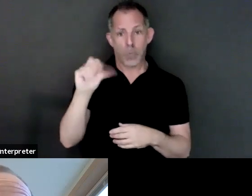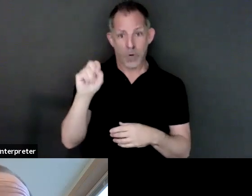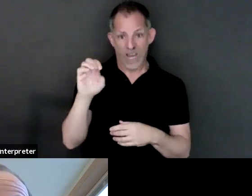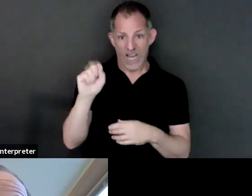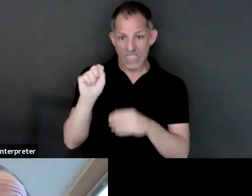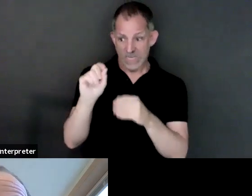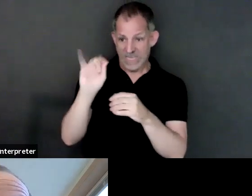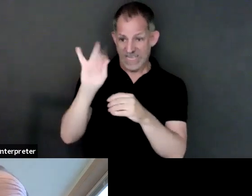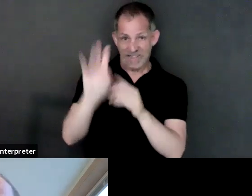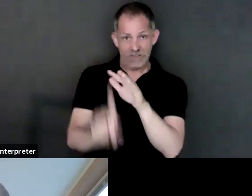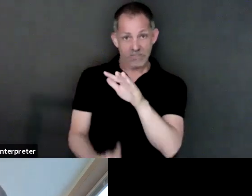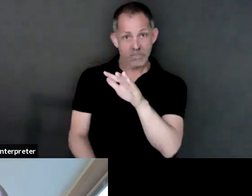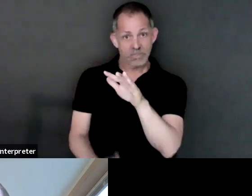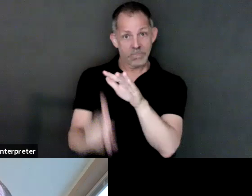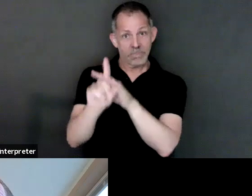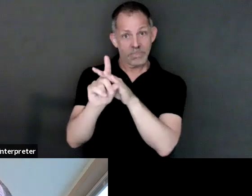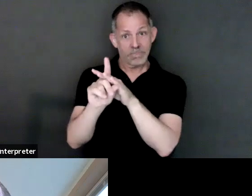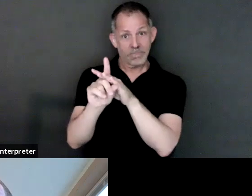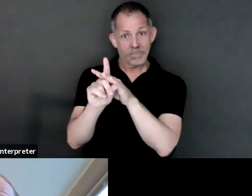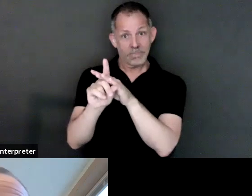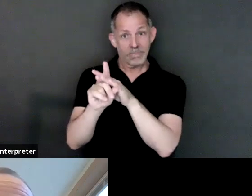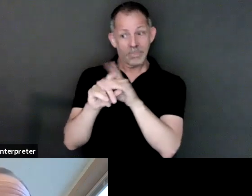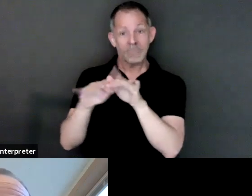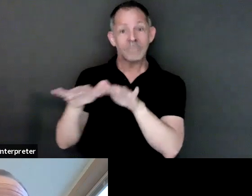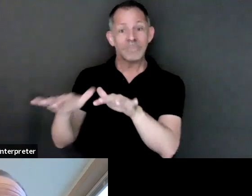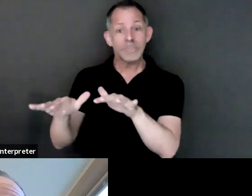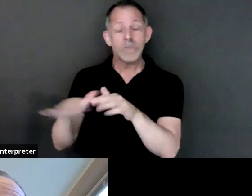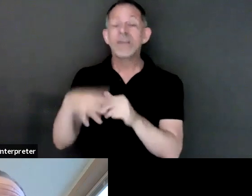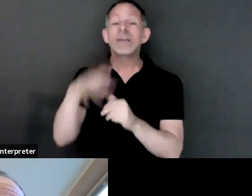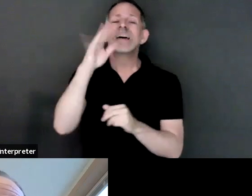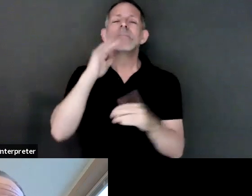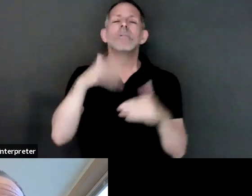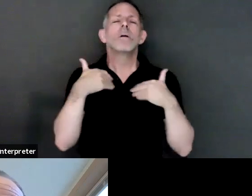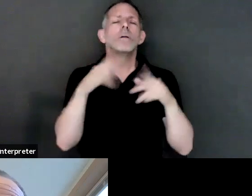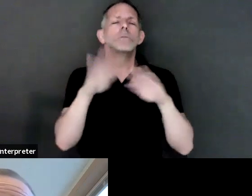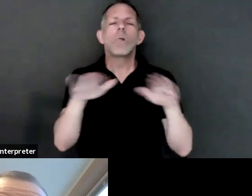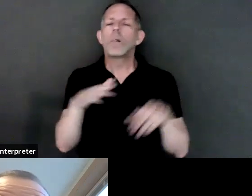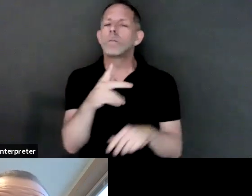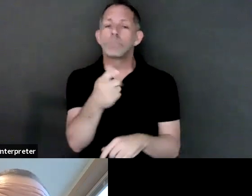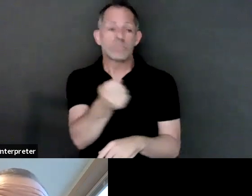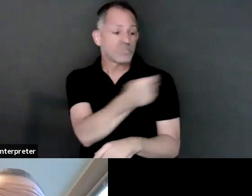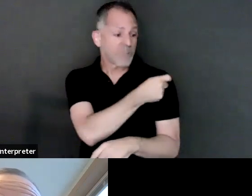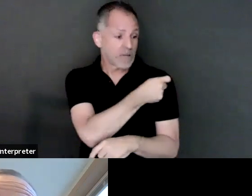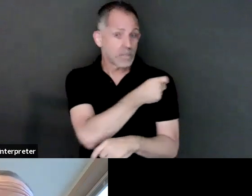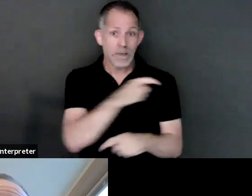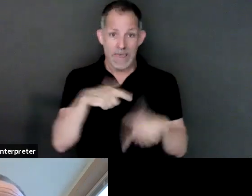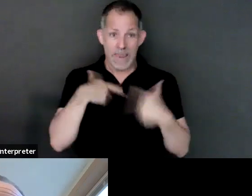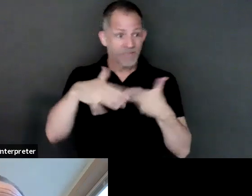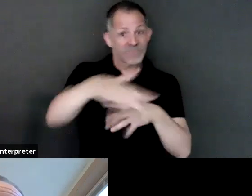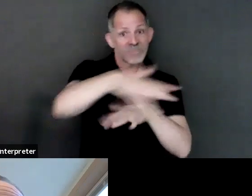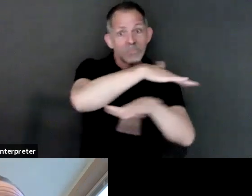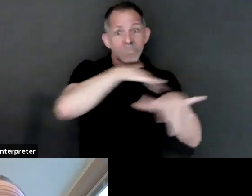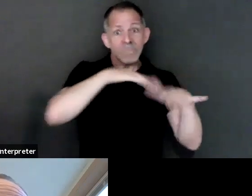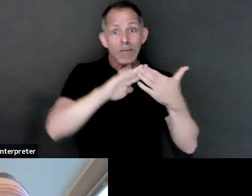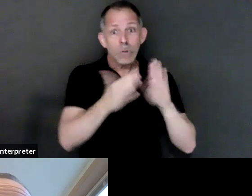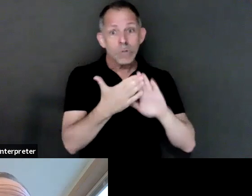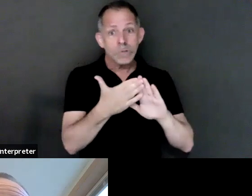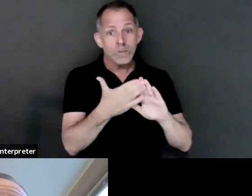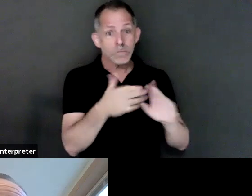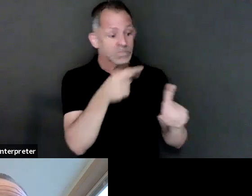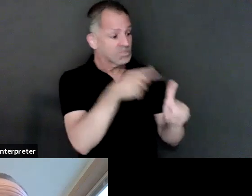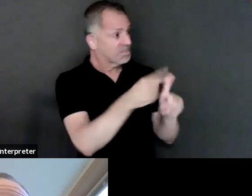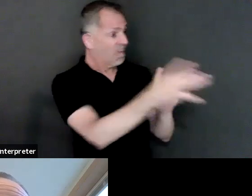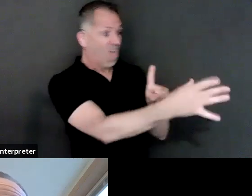children, unvaccinated, they live in this community, they get infected in the community, they are going to sometimes take it to school